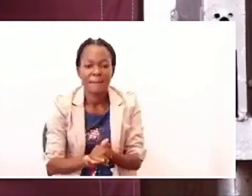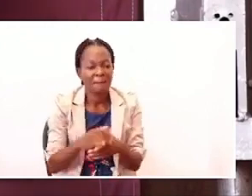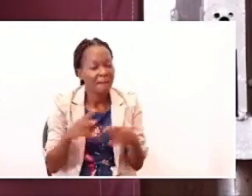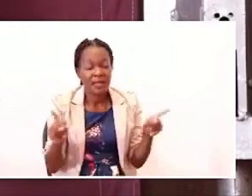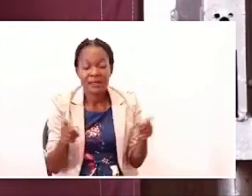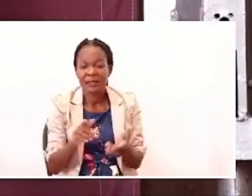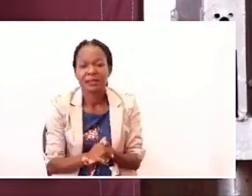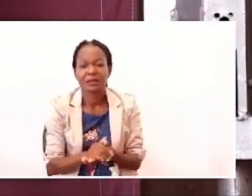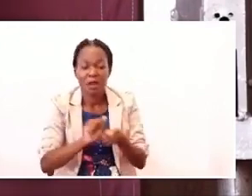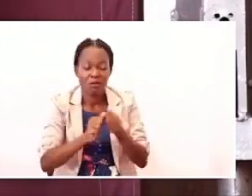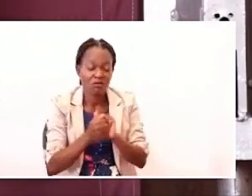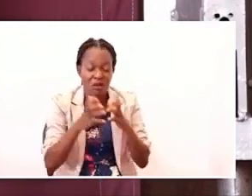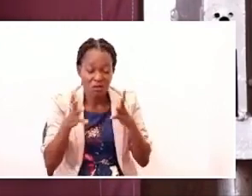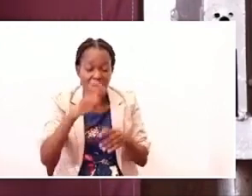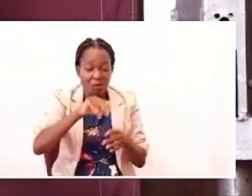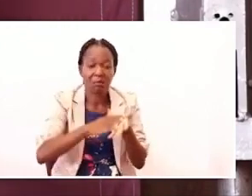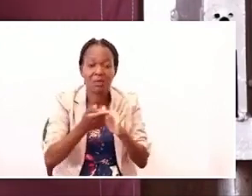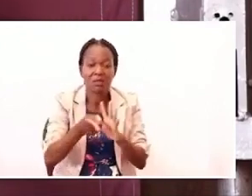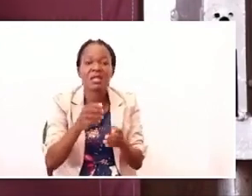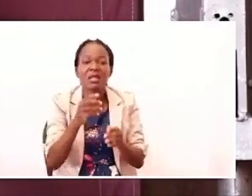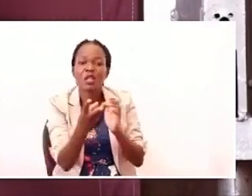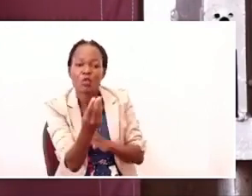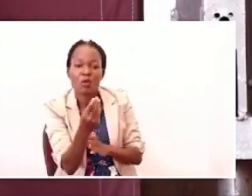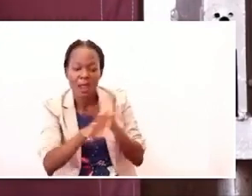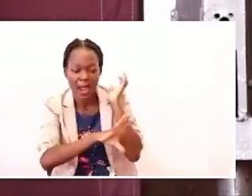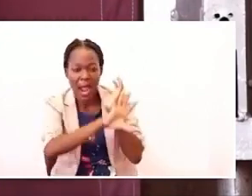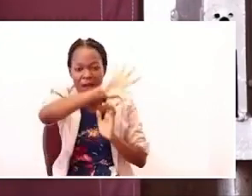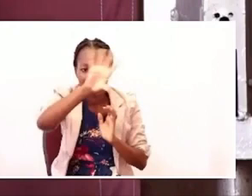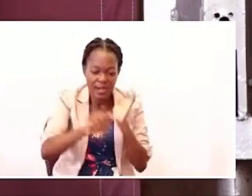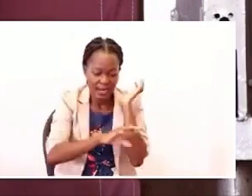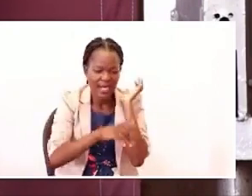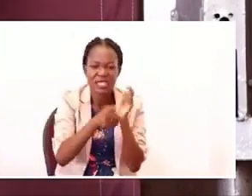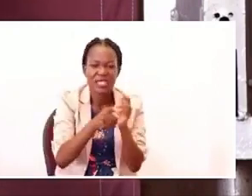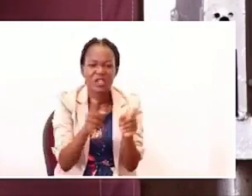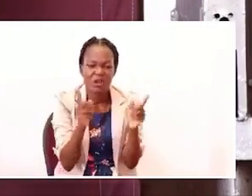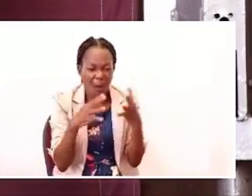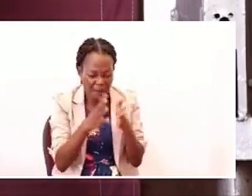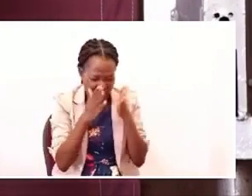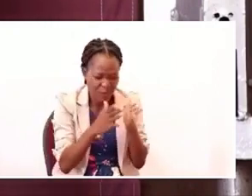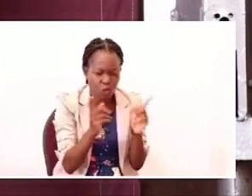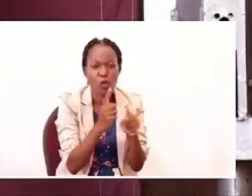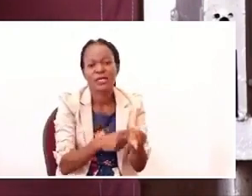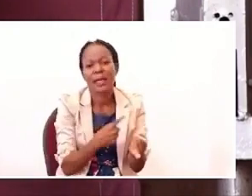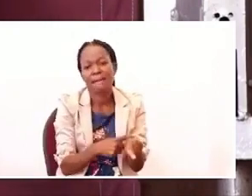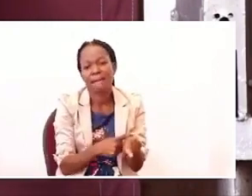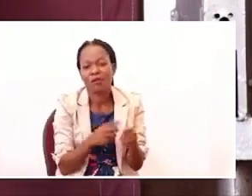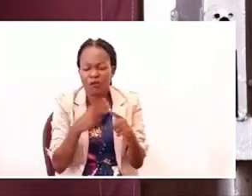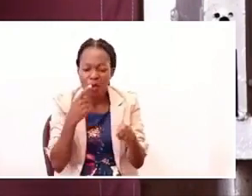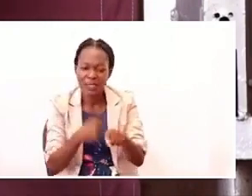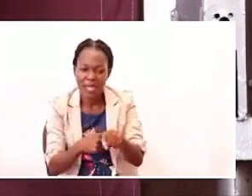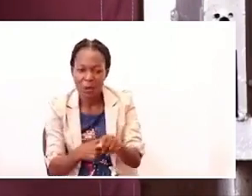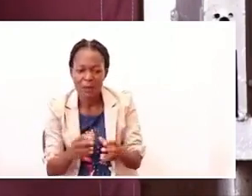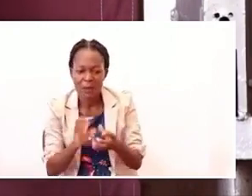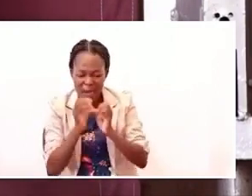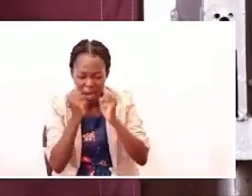Unfortunately, most African economies have been stuck in that short term since the introduction of neoliberalism. So this